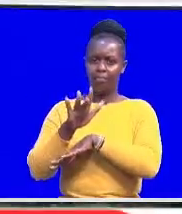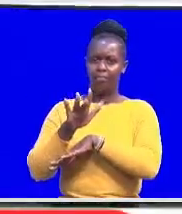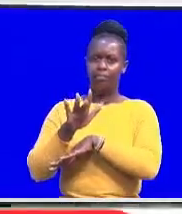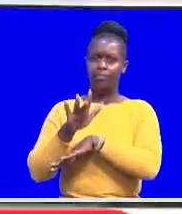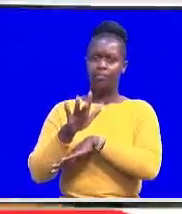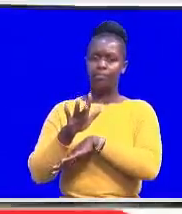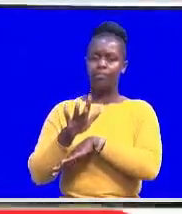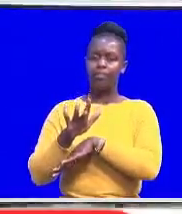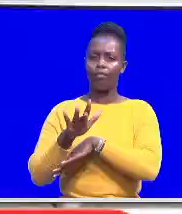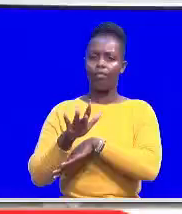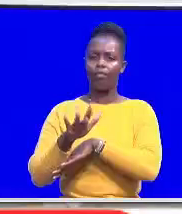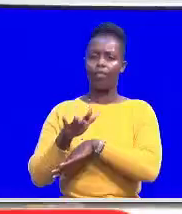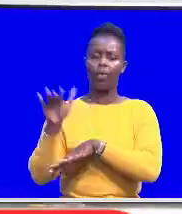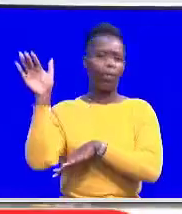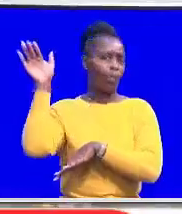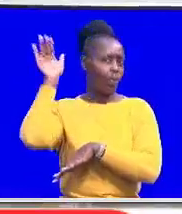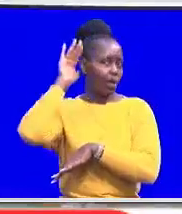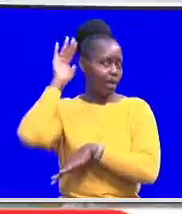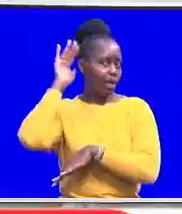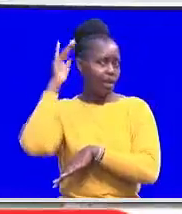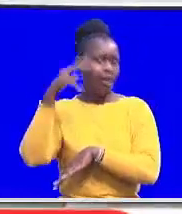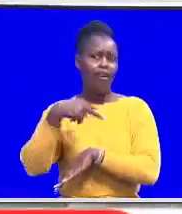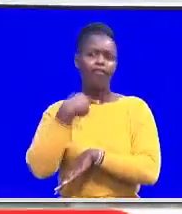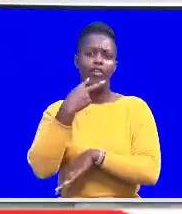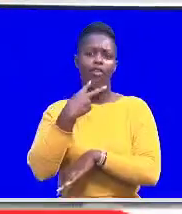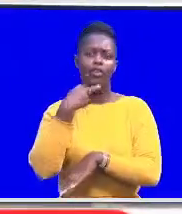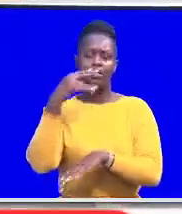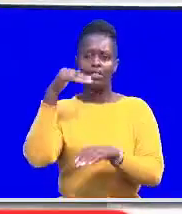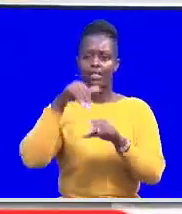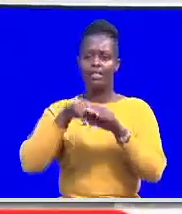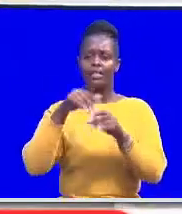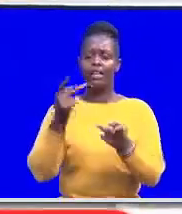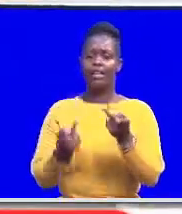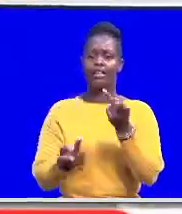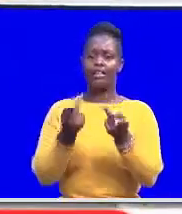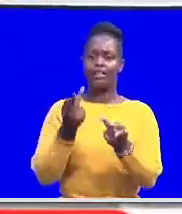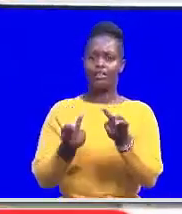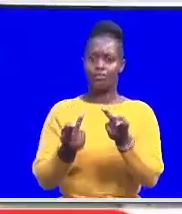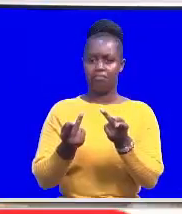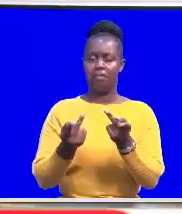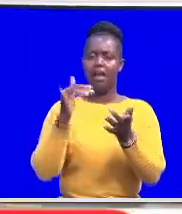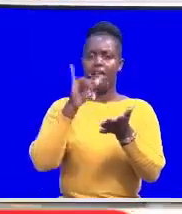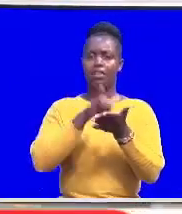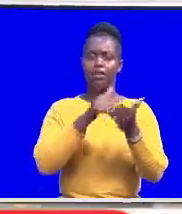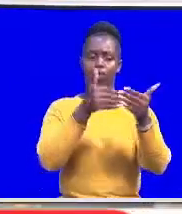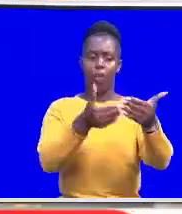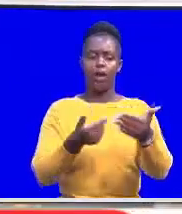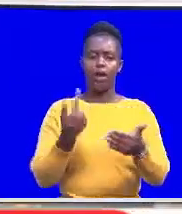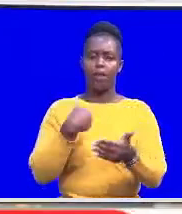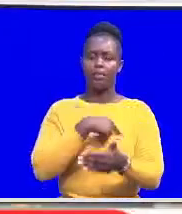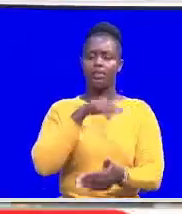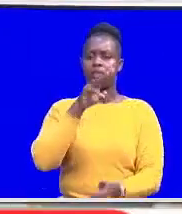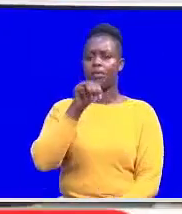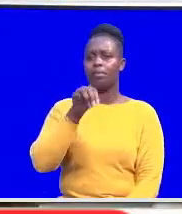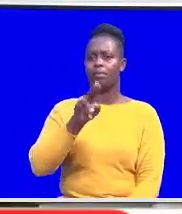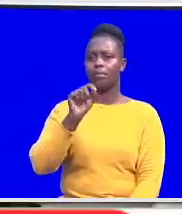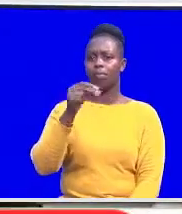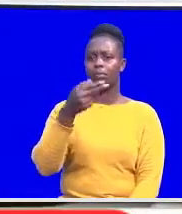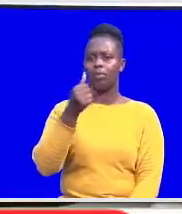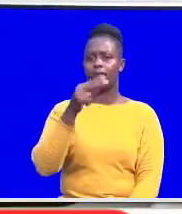piercing sounds of machines and clattering sounds of knives welcomes us to Madangari Kitchen in Nairobi